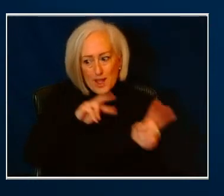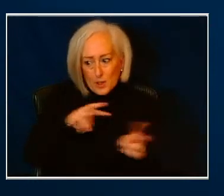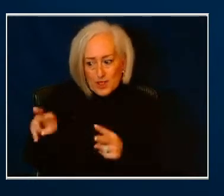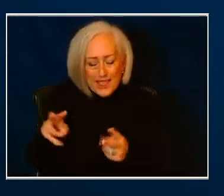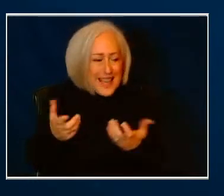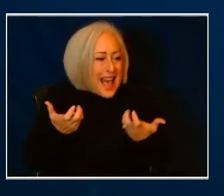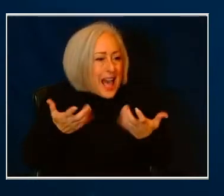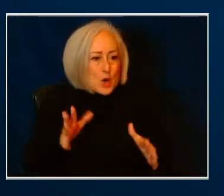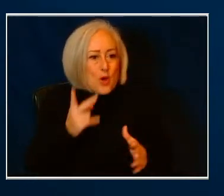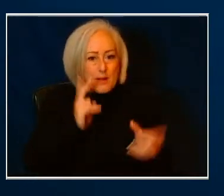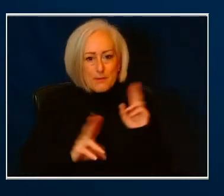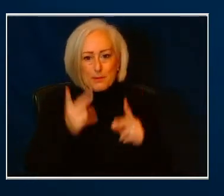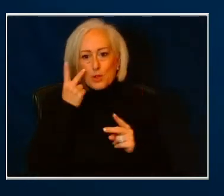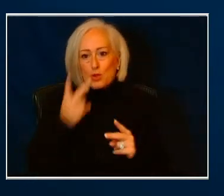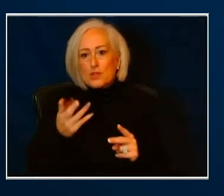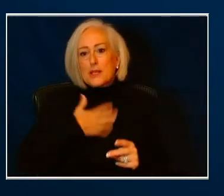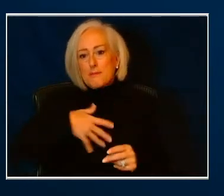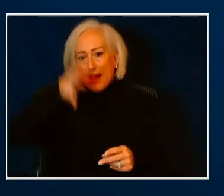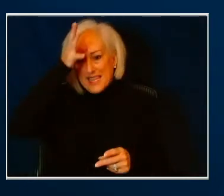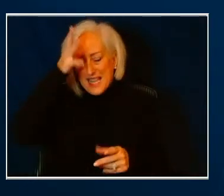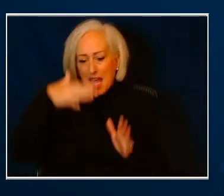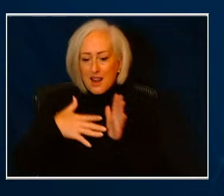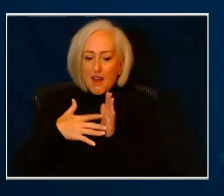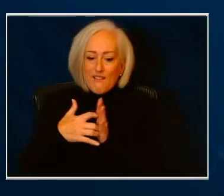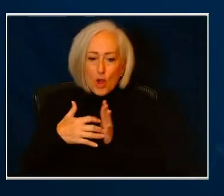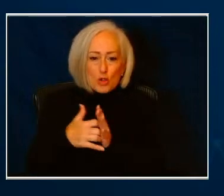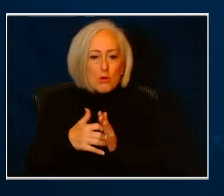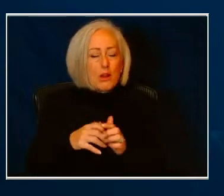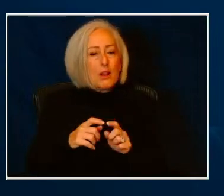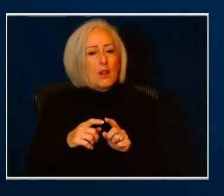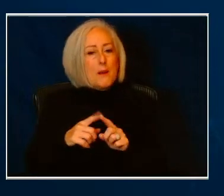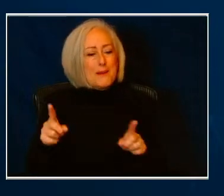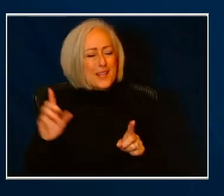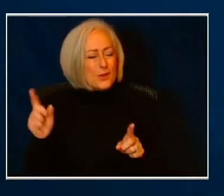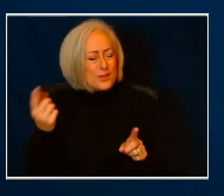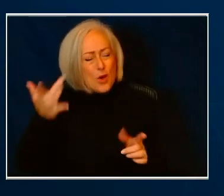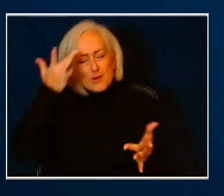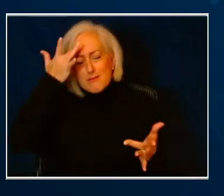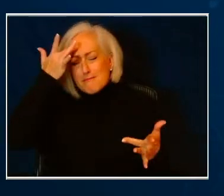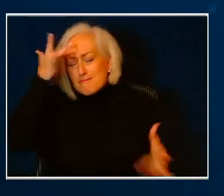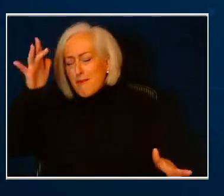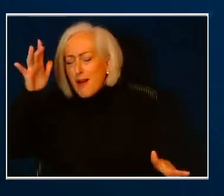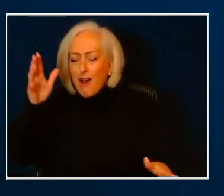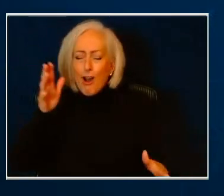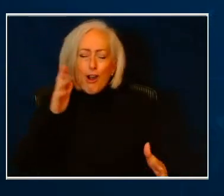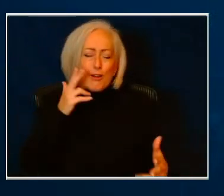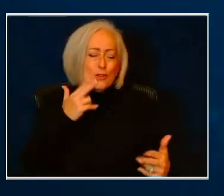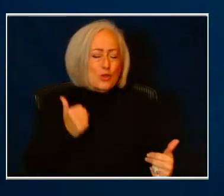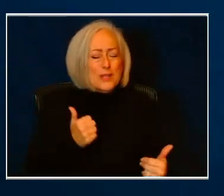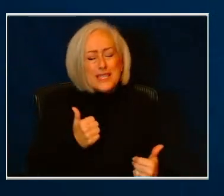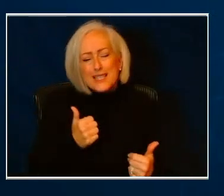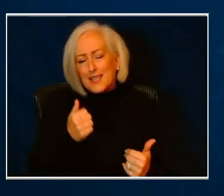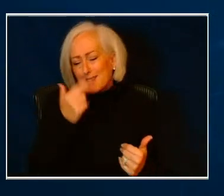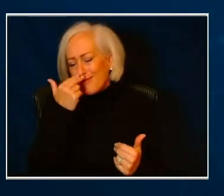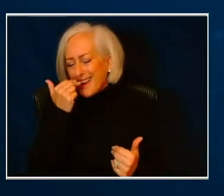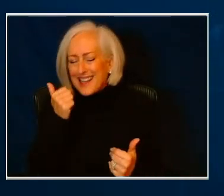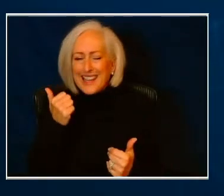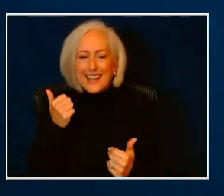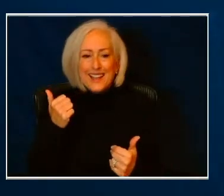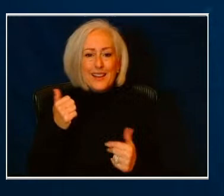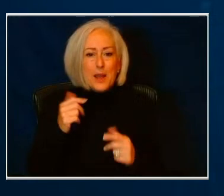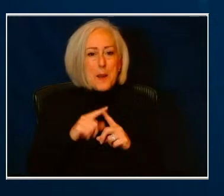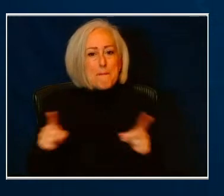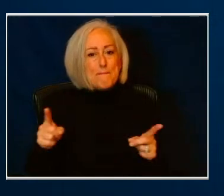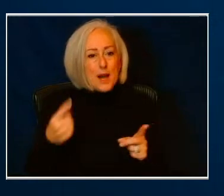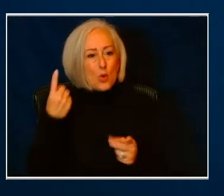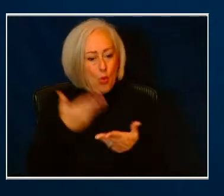this superpower of wit and charisma and charm. So a big step with his blessing was to